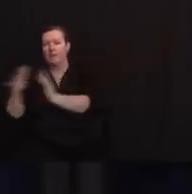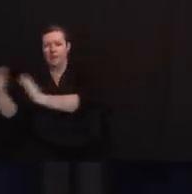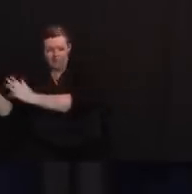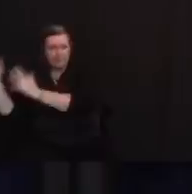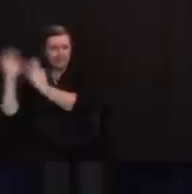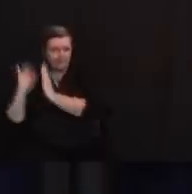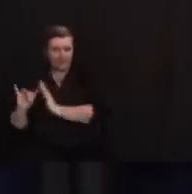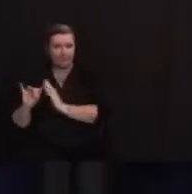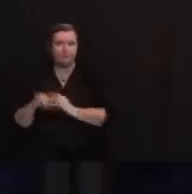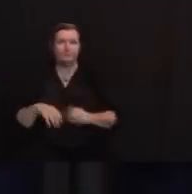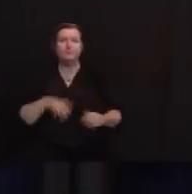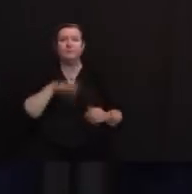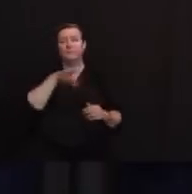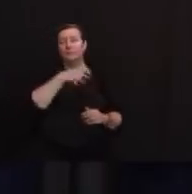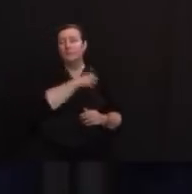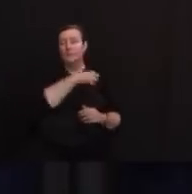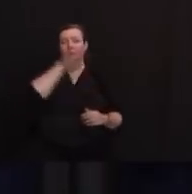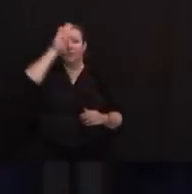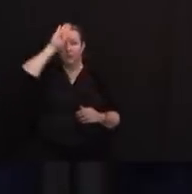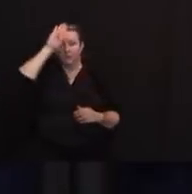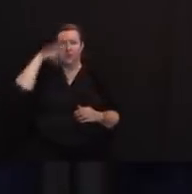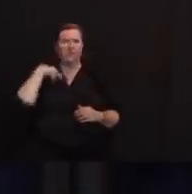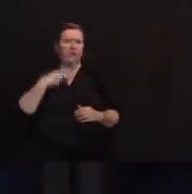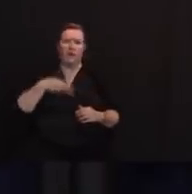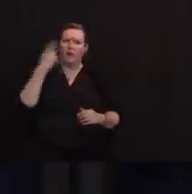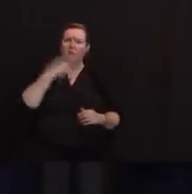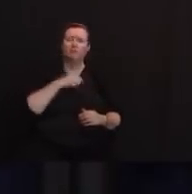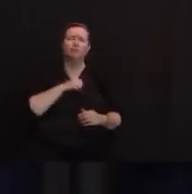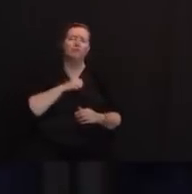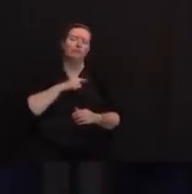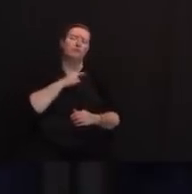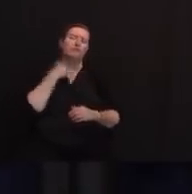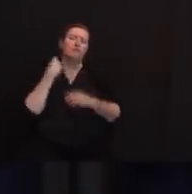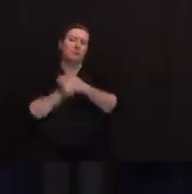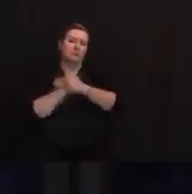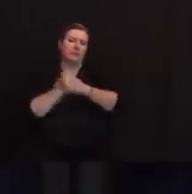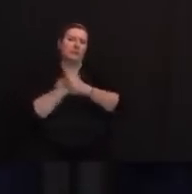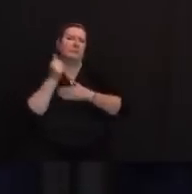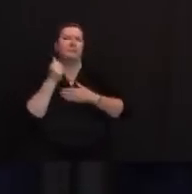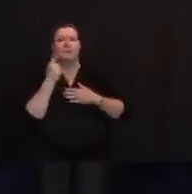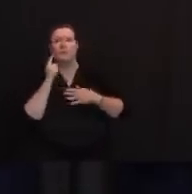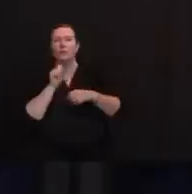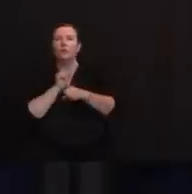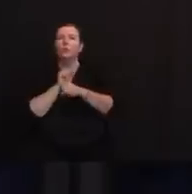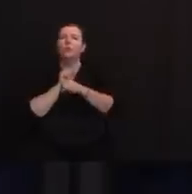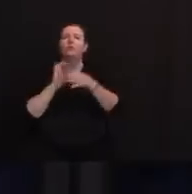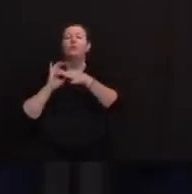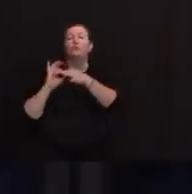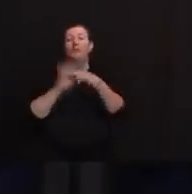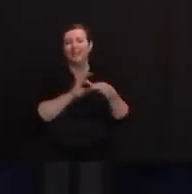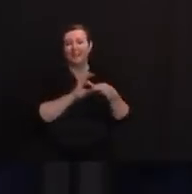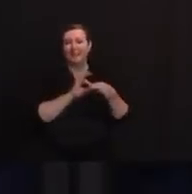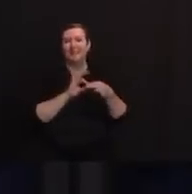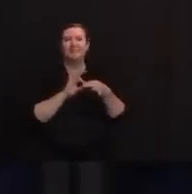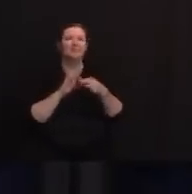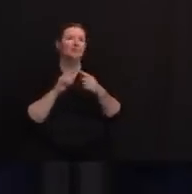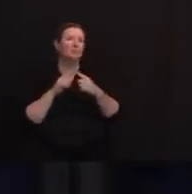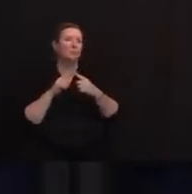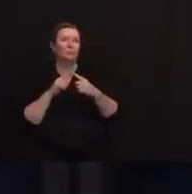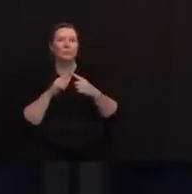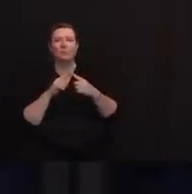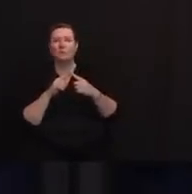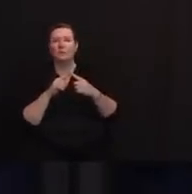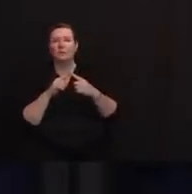workers likely at greatest risk for work-related exposure to SARS-CoV-2, the virus that